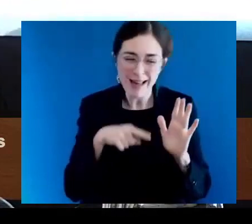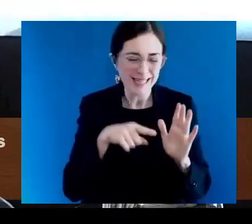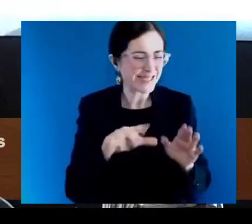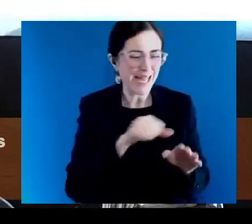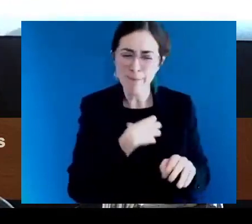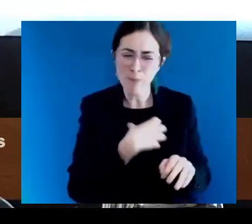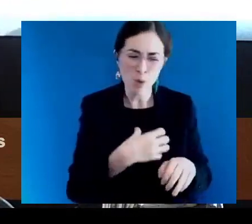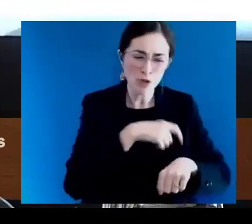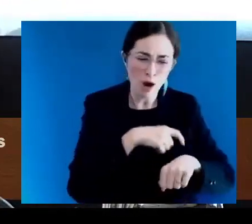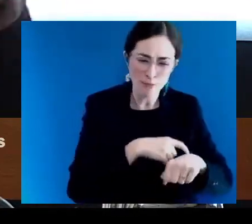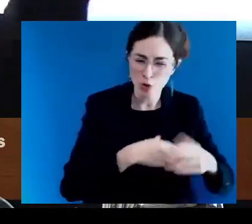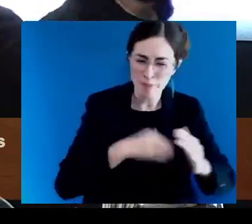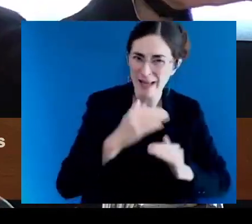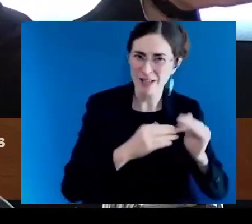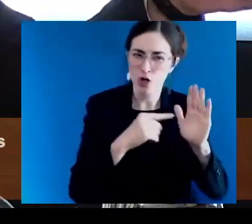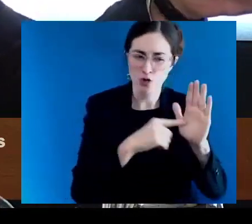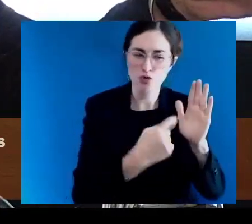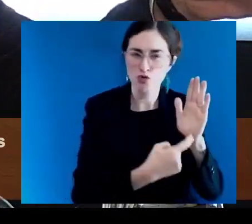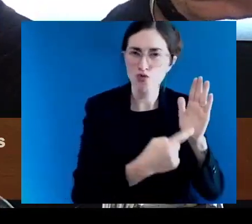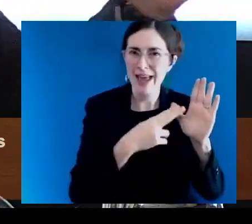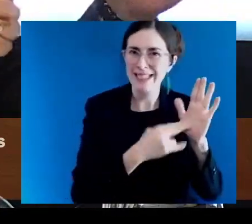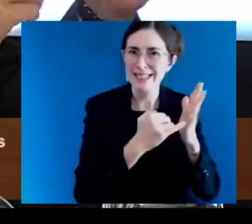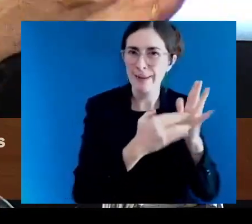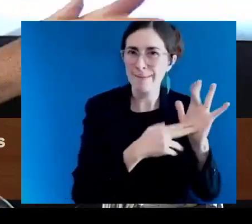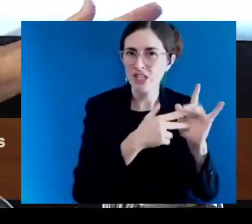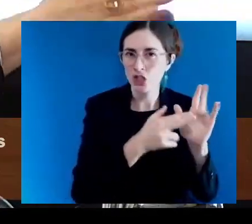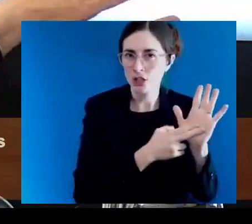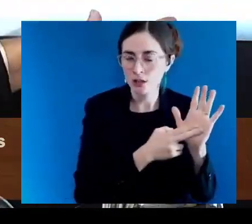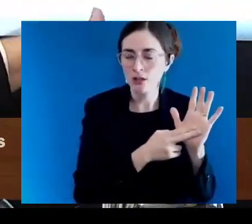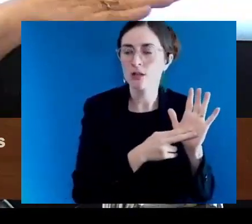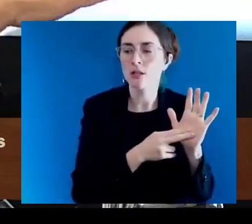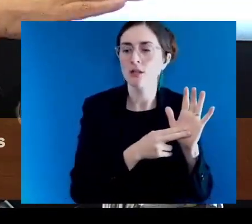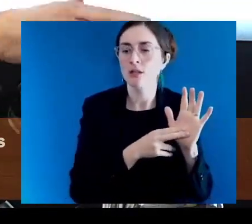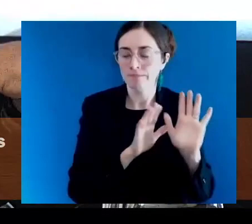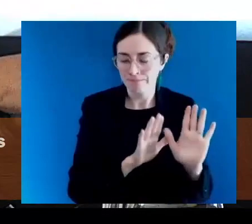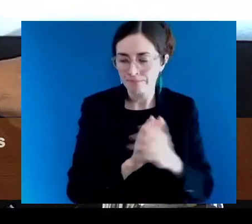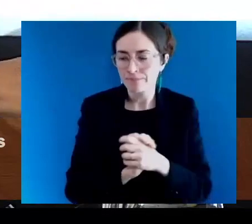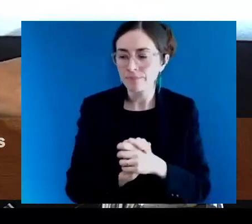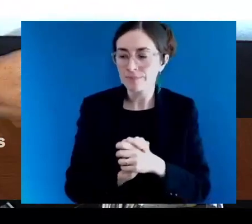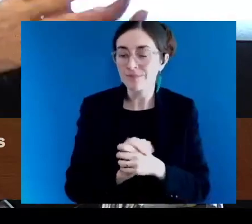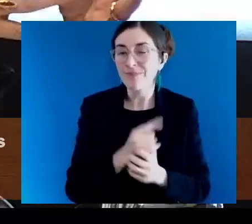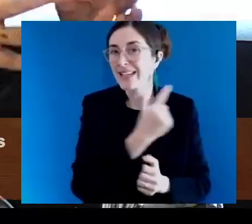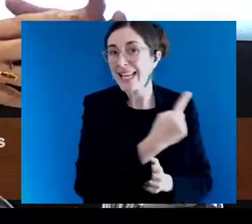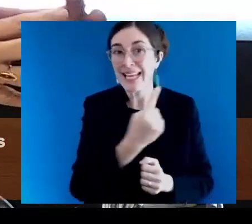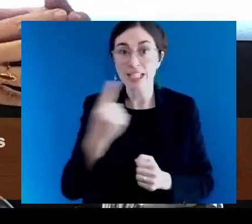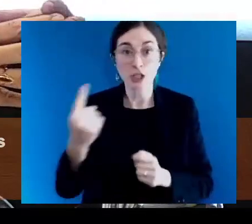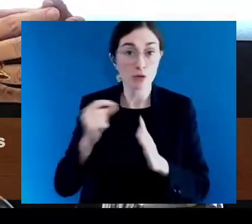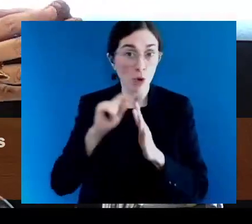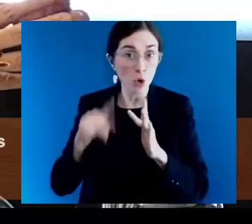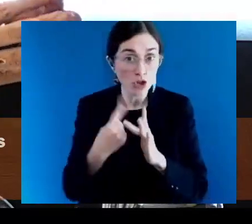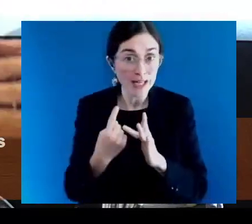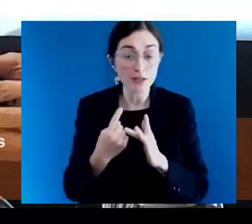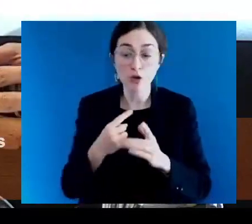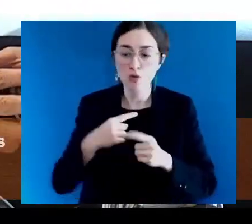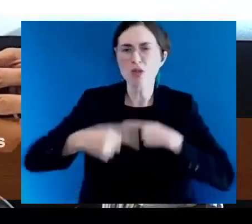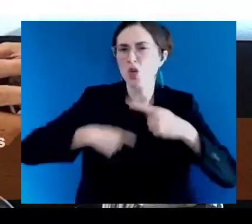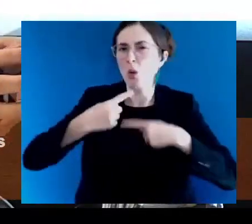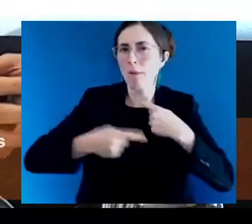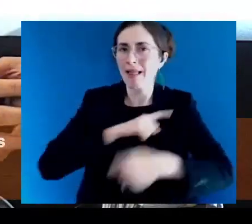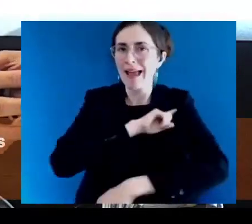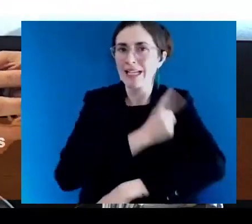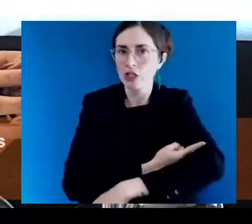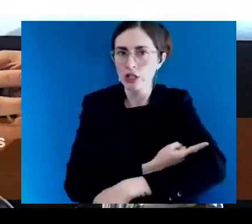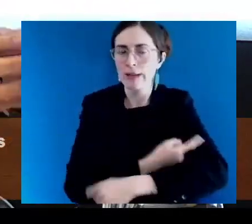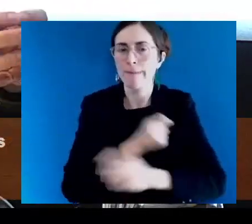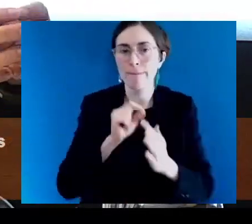only once they are built that benefits start to be derived. However, each renewable energy project, once it is captured by this legal architecture